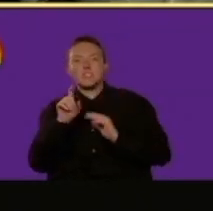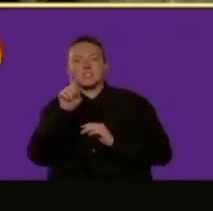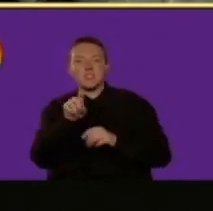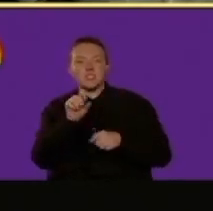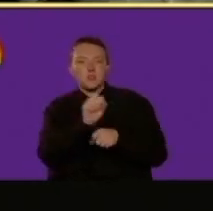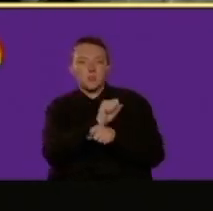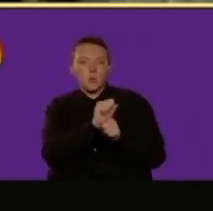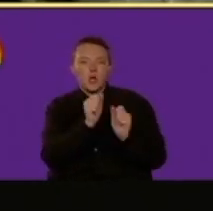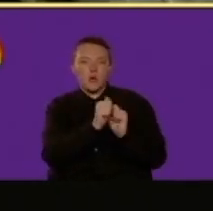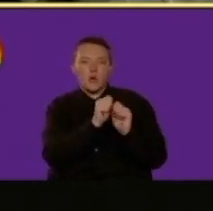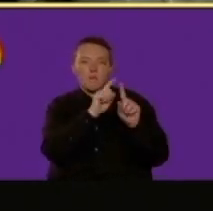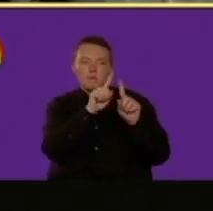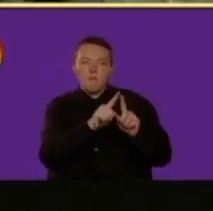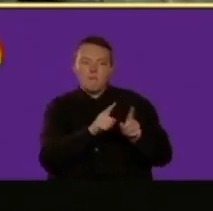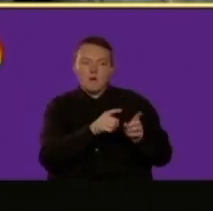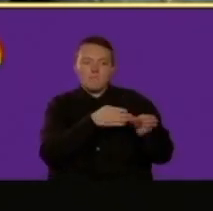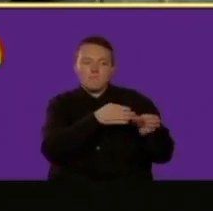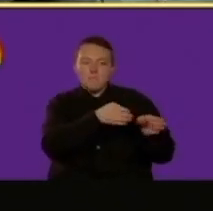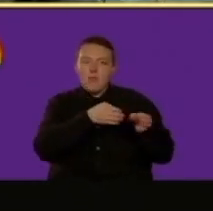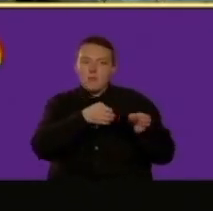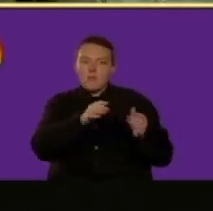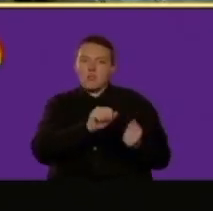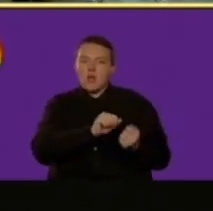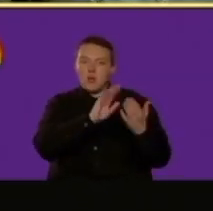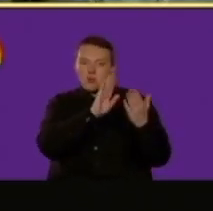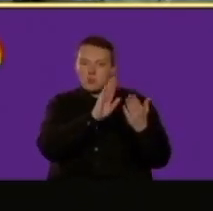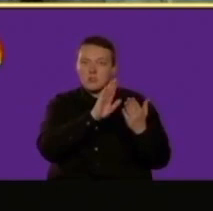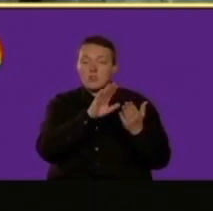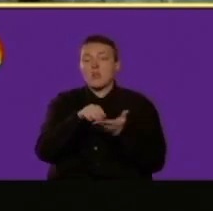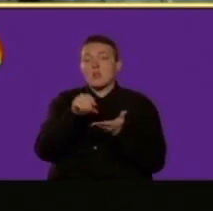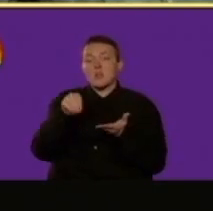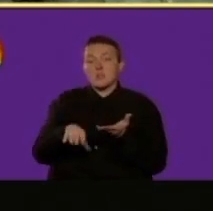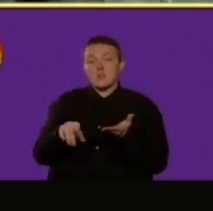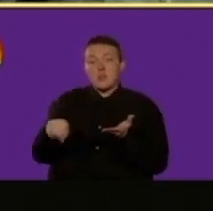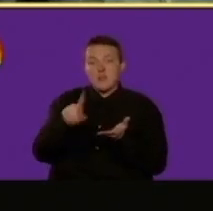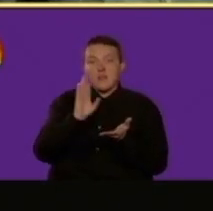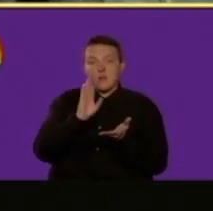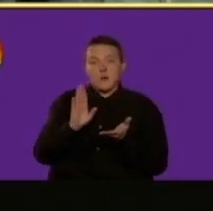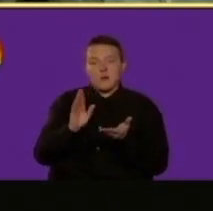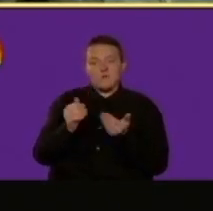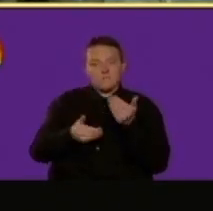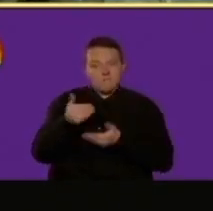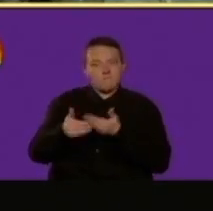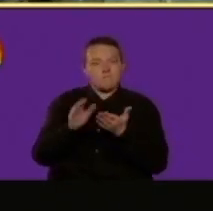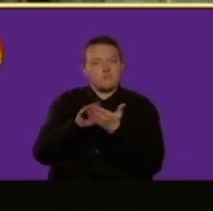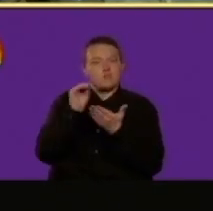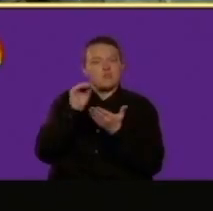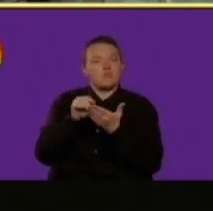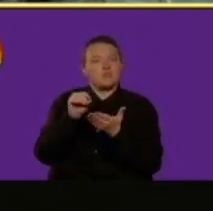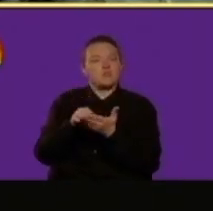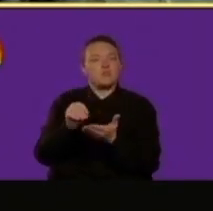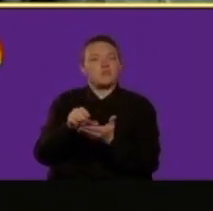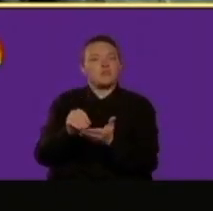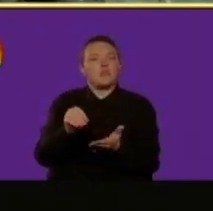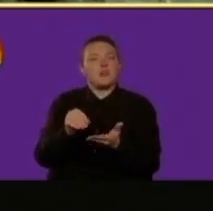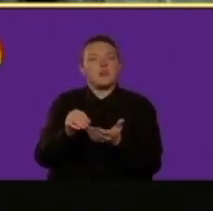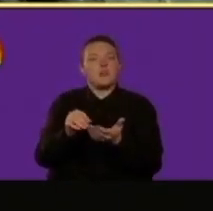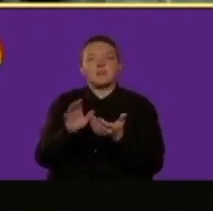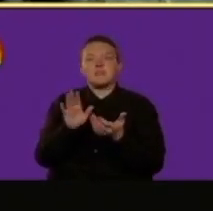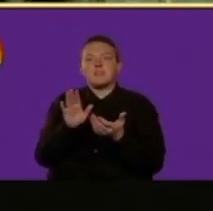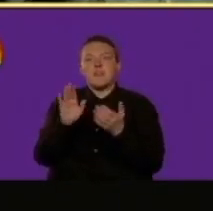I think one of the changes that, for instance, we would like to see in the